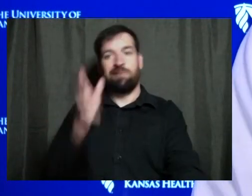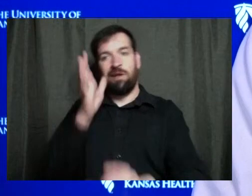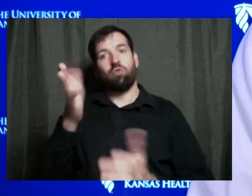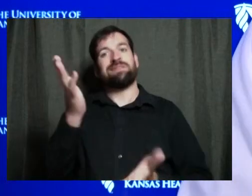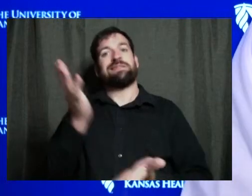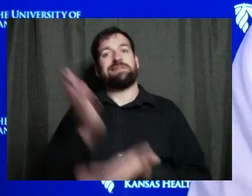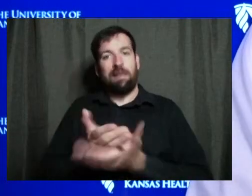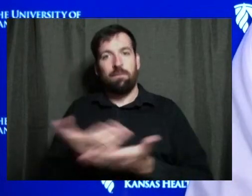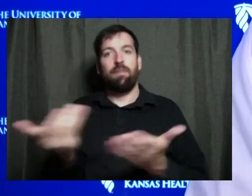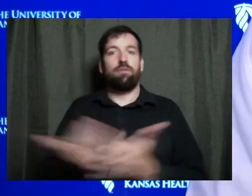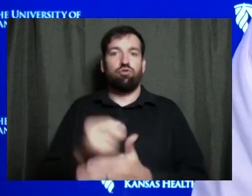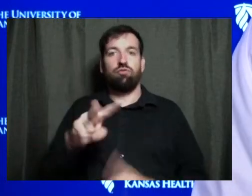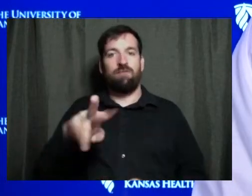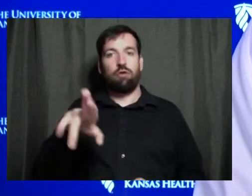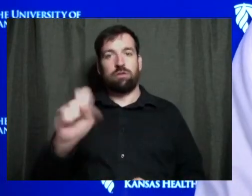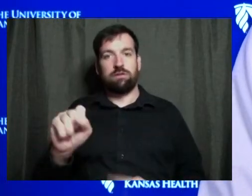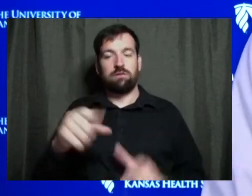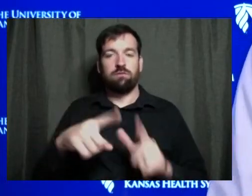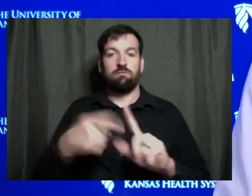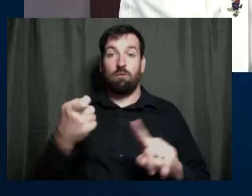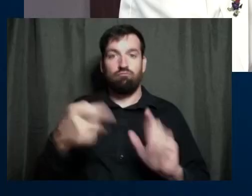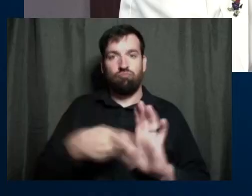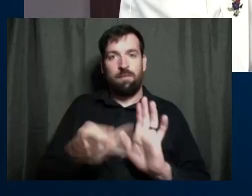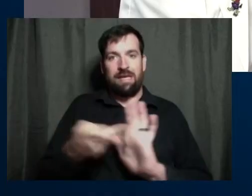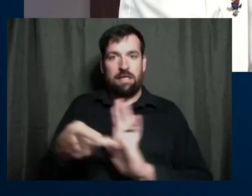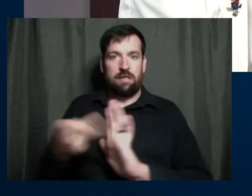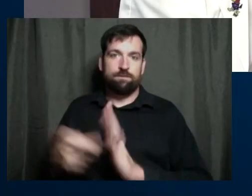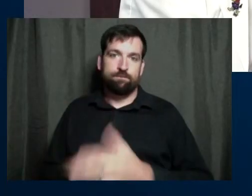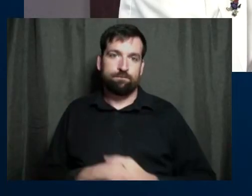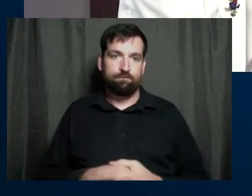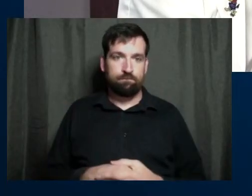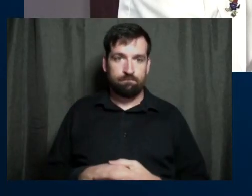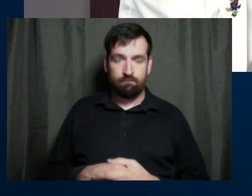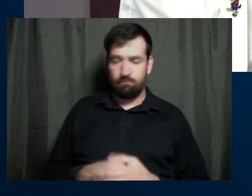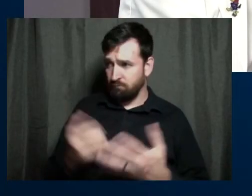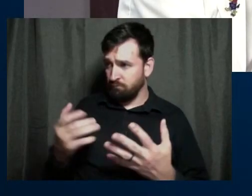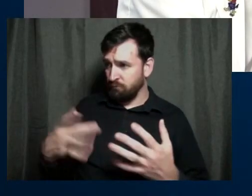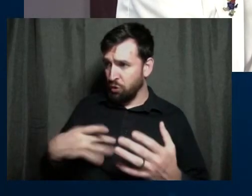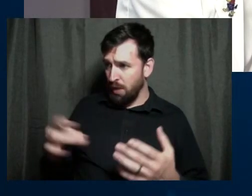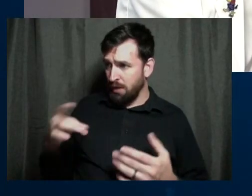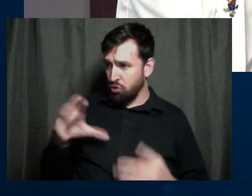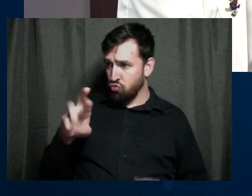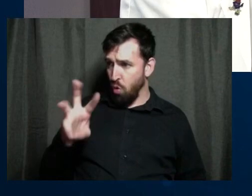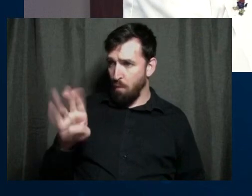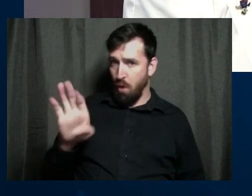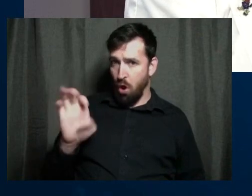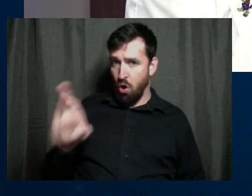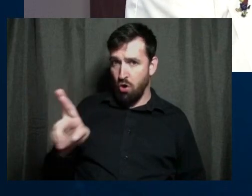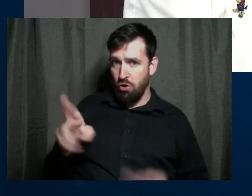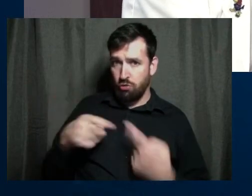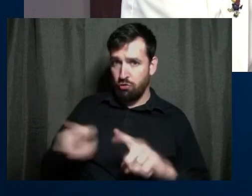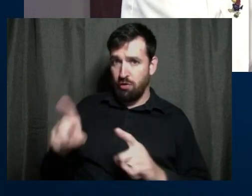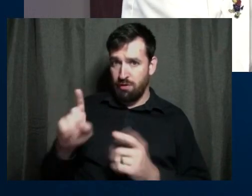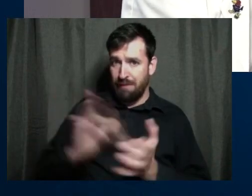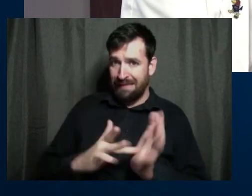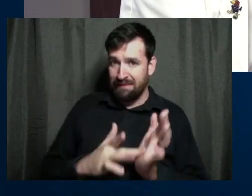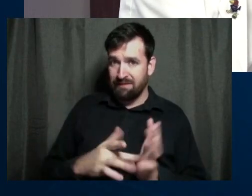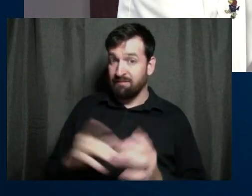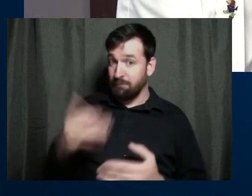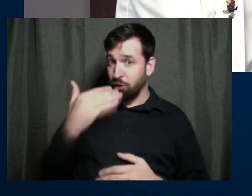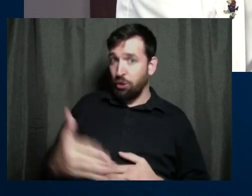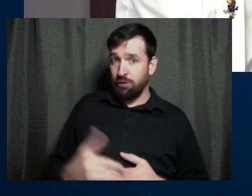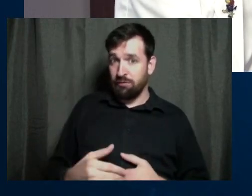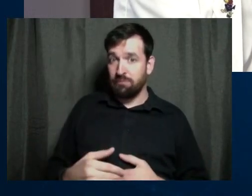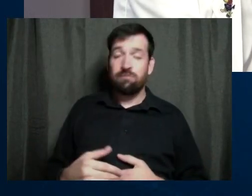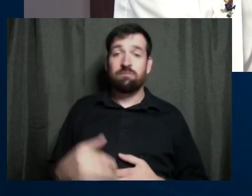to be replicated to completion. Would you like the term crowbars in medicine? Yeah, that's pretty good, I think, huh? Yeah, I got the Chiefs with